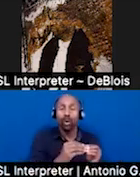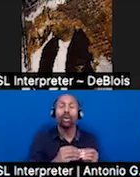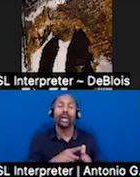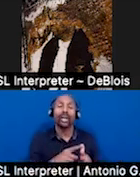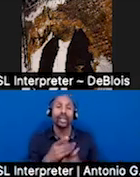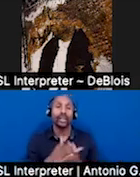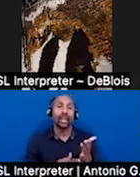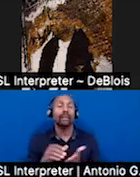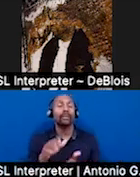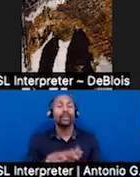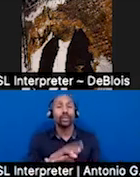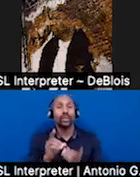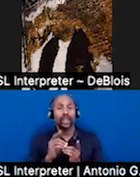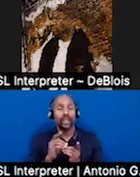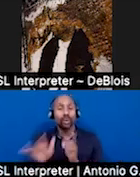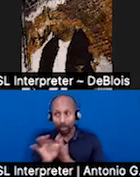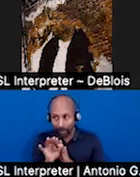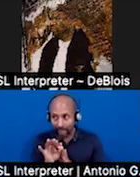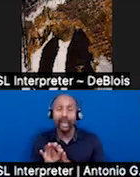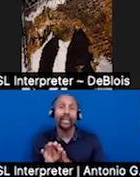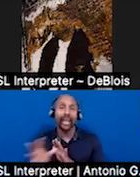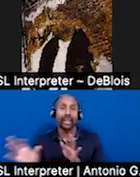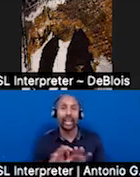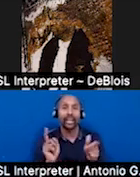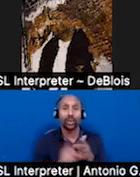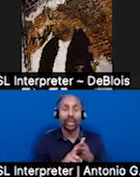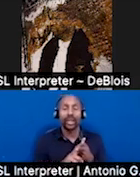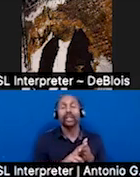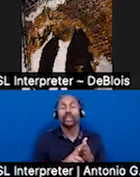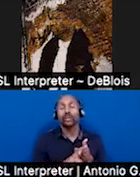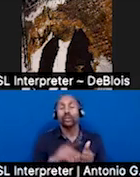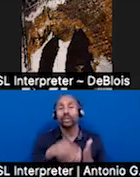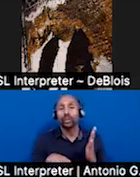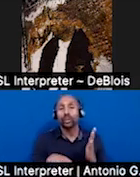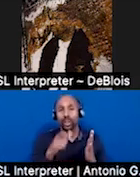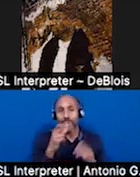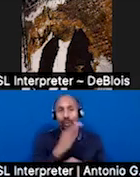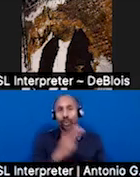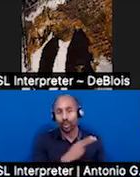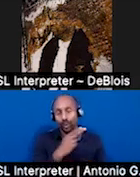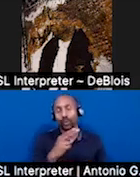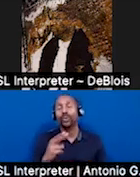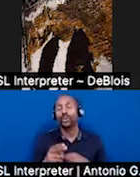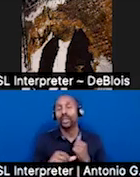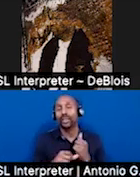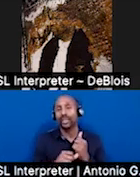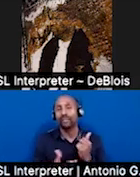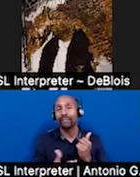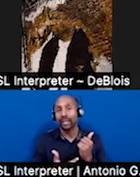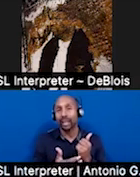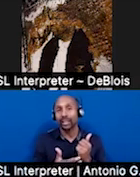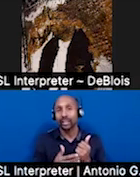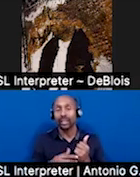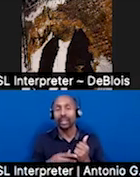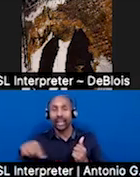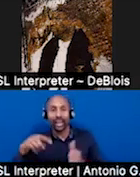plugged into considerations of students with disabilities who use assistive technology, and procuring and supporting the creation